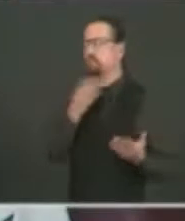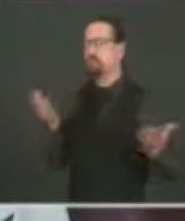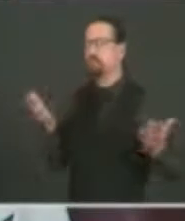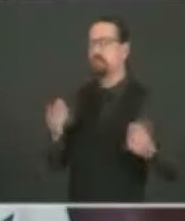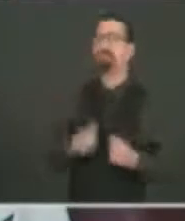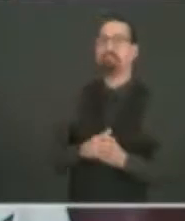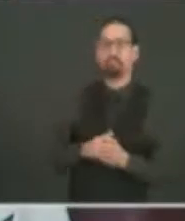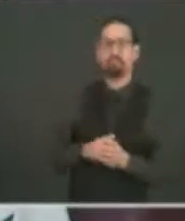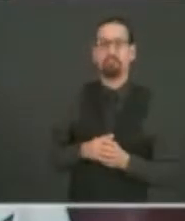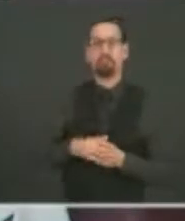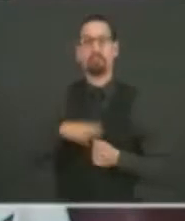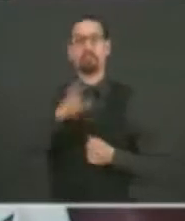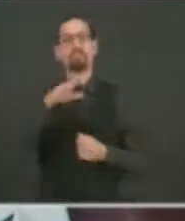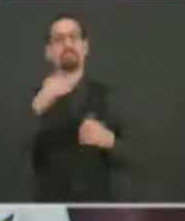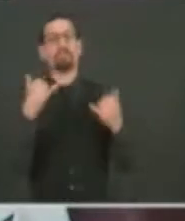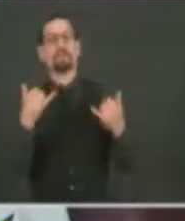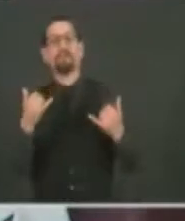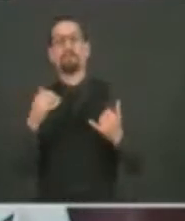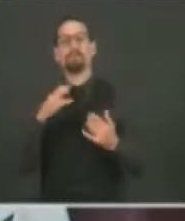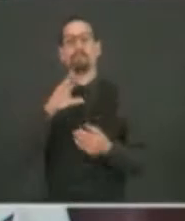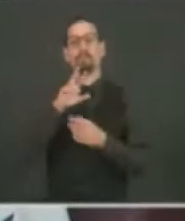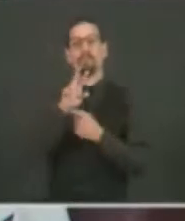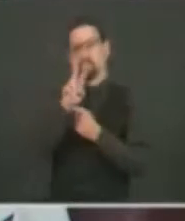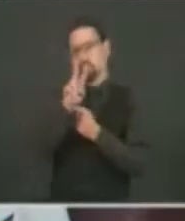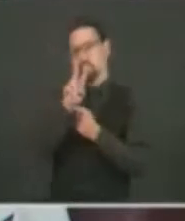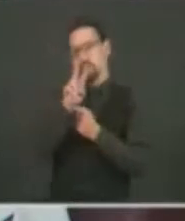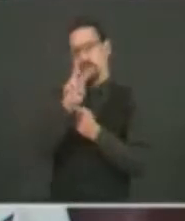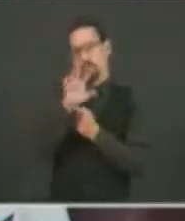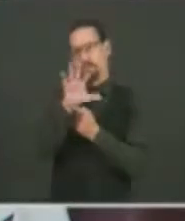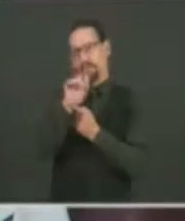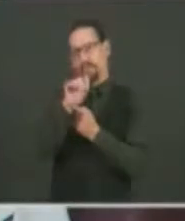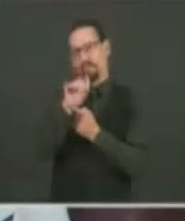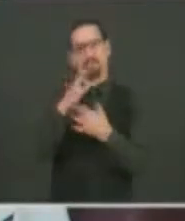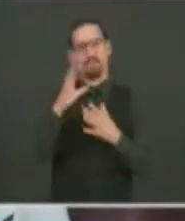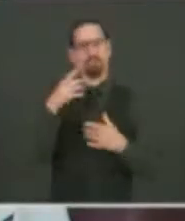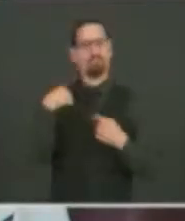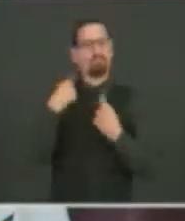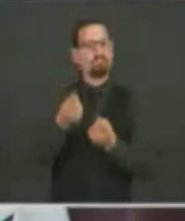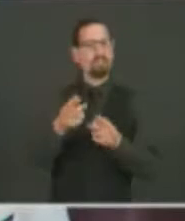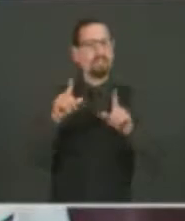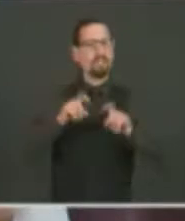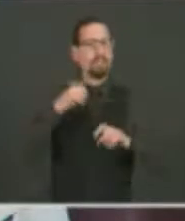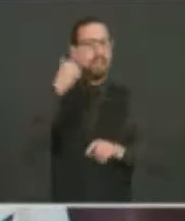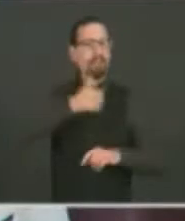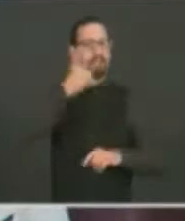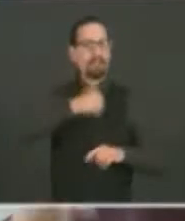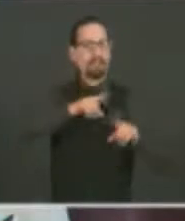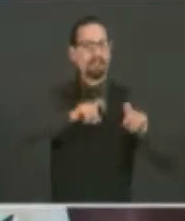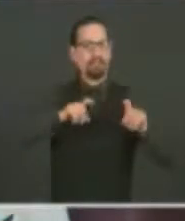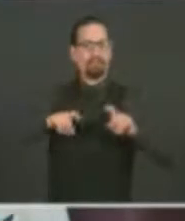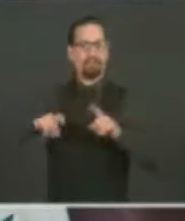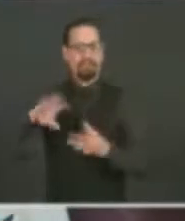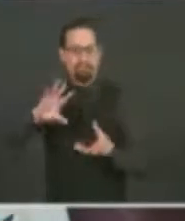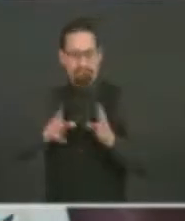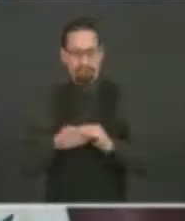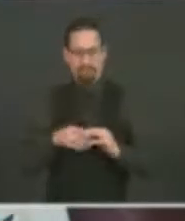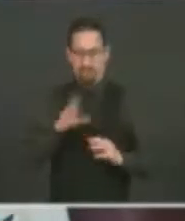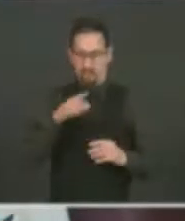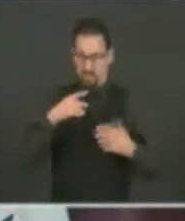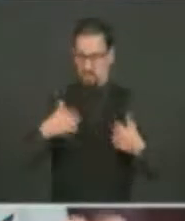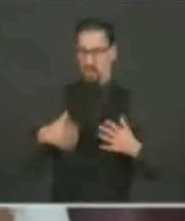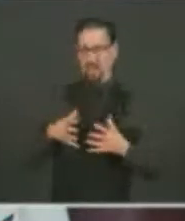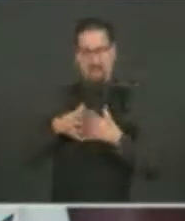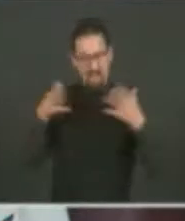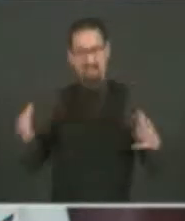the separate K-12 testing system. I want to remind you, so that's 250. That's a lot in 1